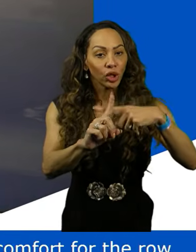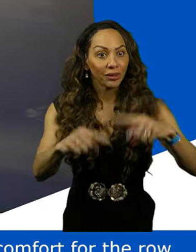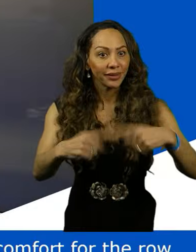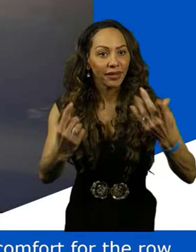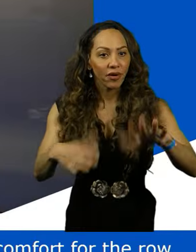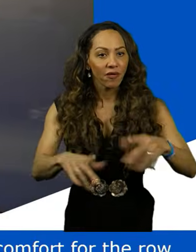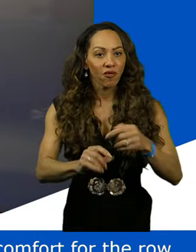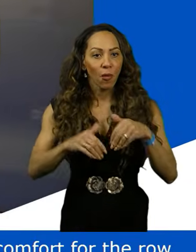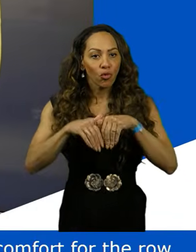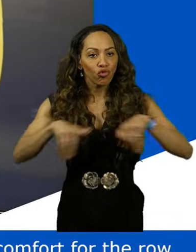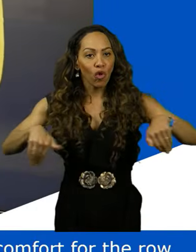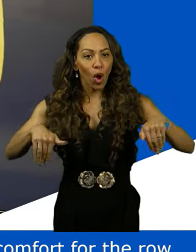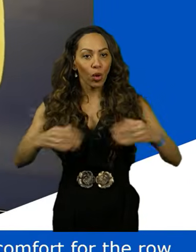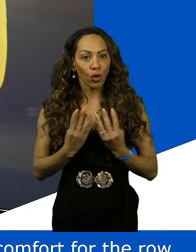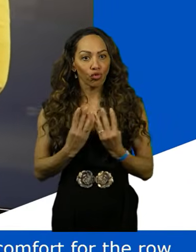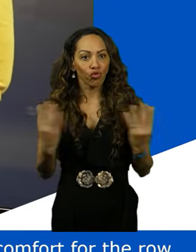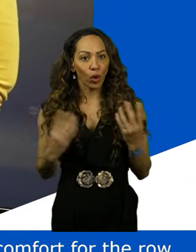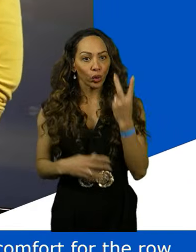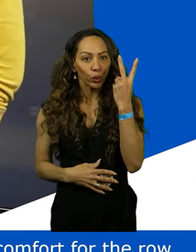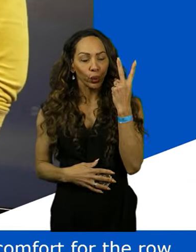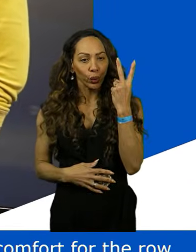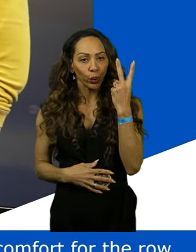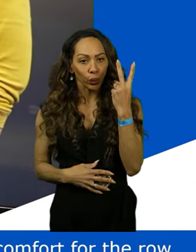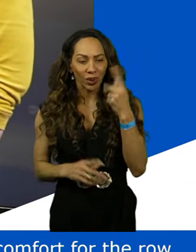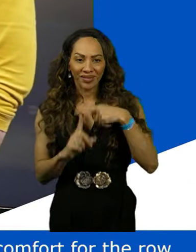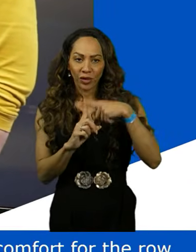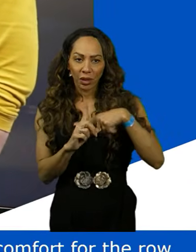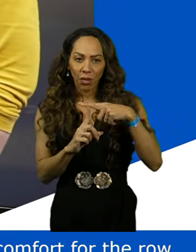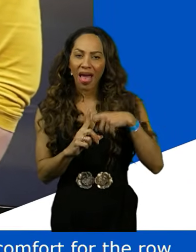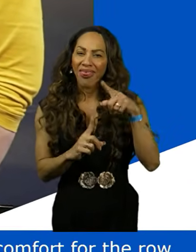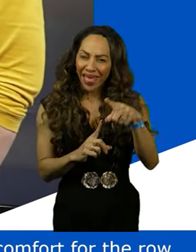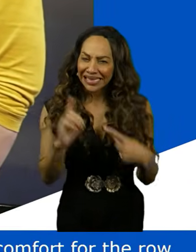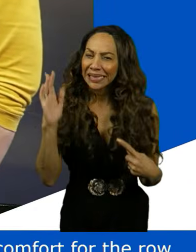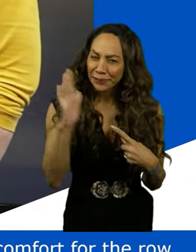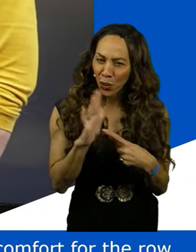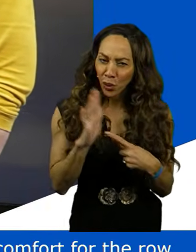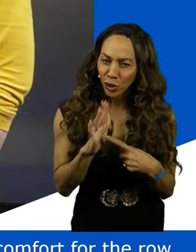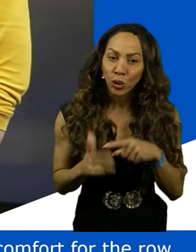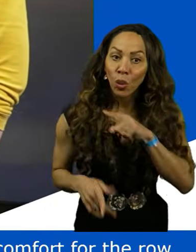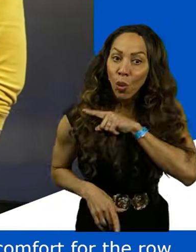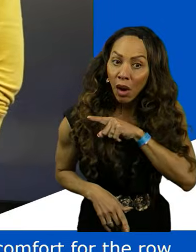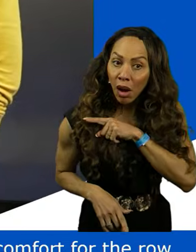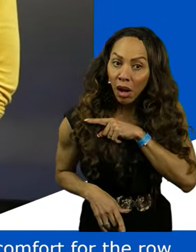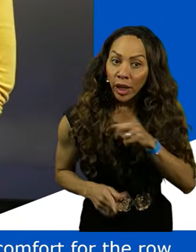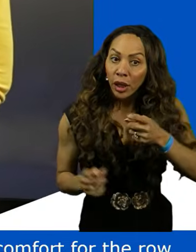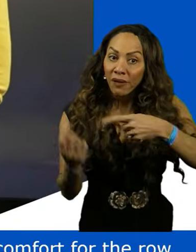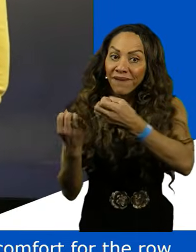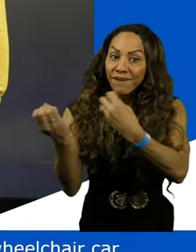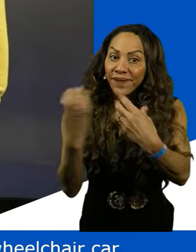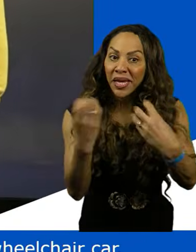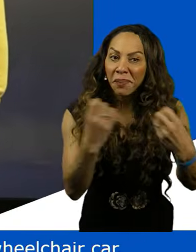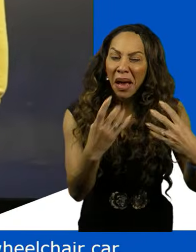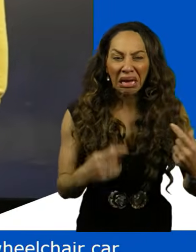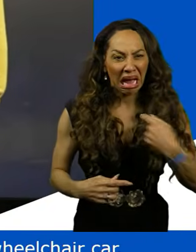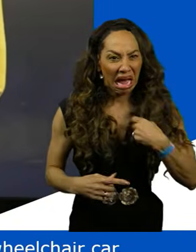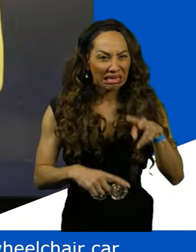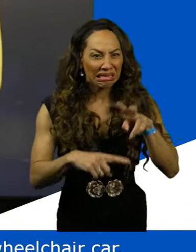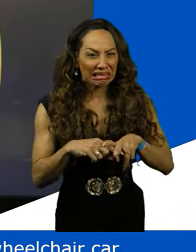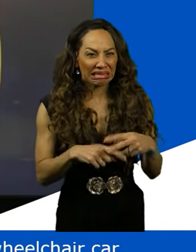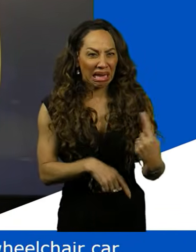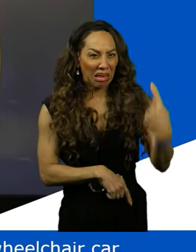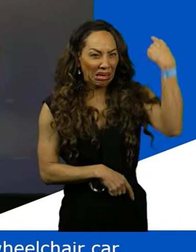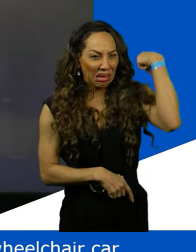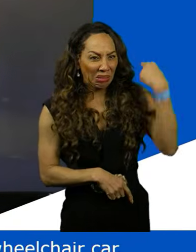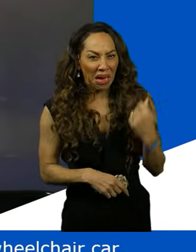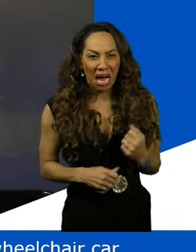user themselves. Fantastic. And that's very important in a wheelchair car, because so many times we hear, oh, I sit in the back in the wheelchair